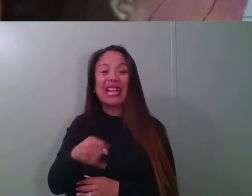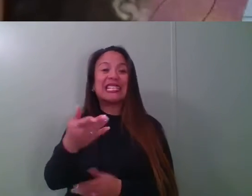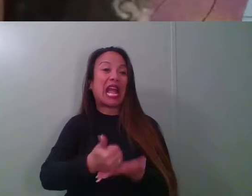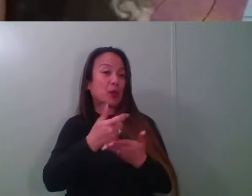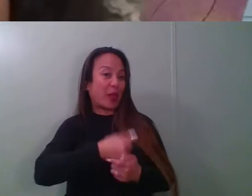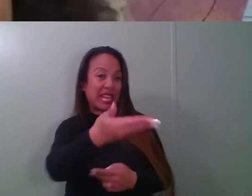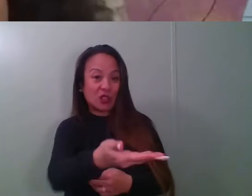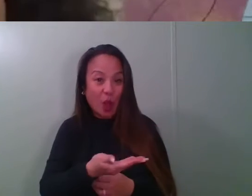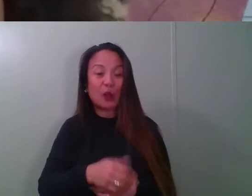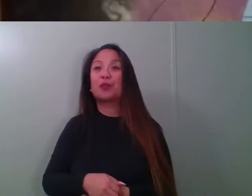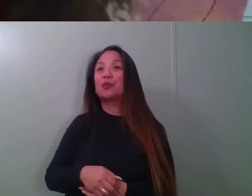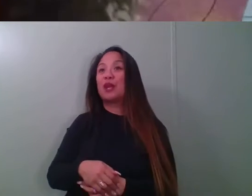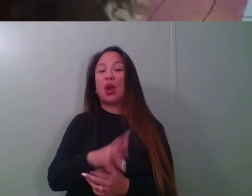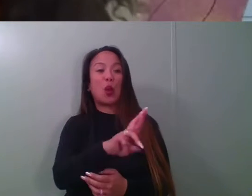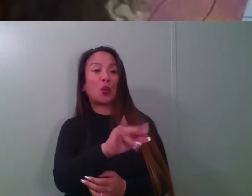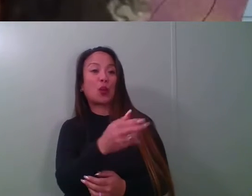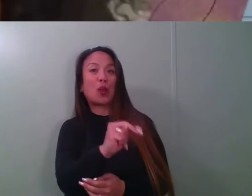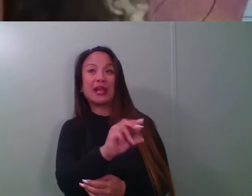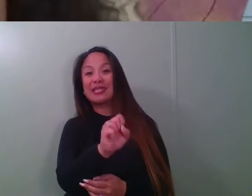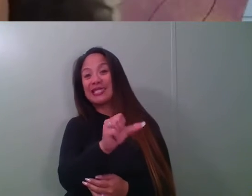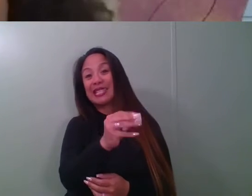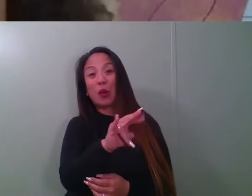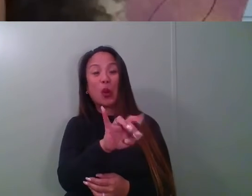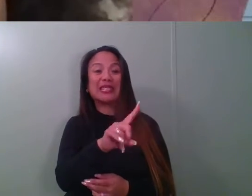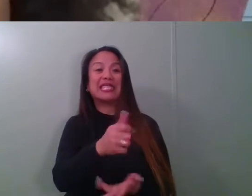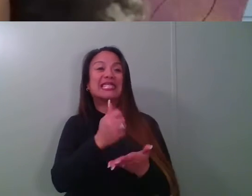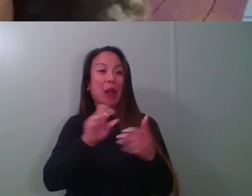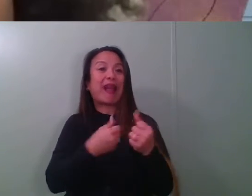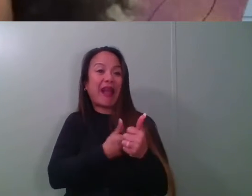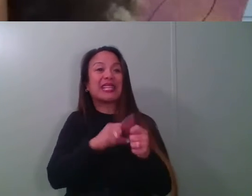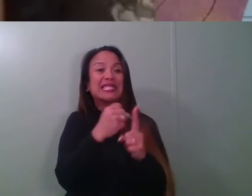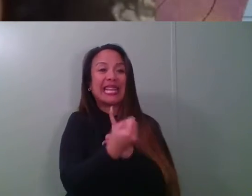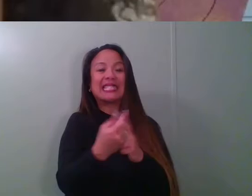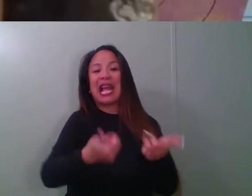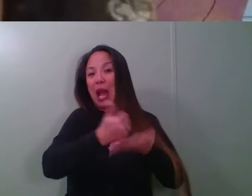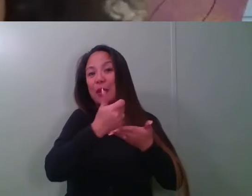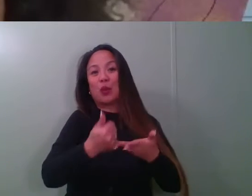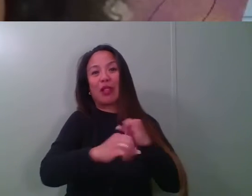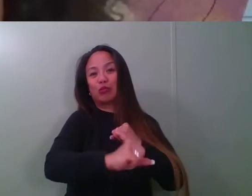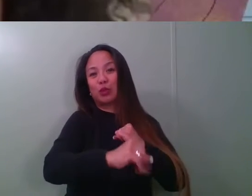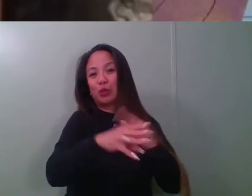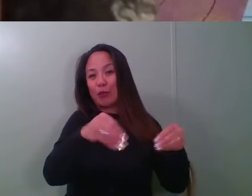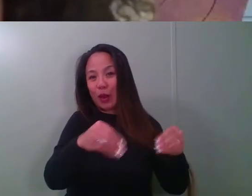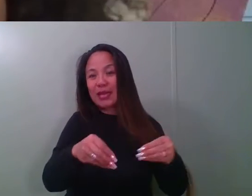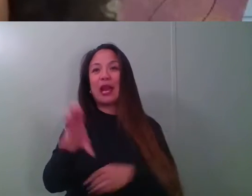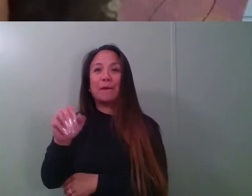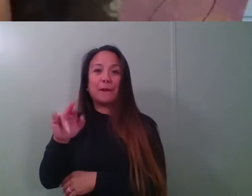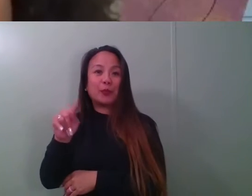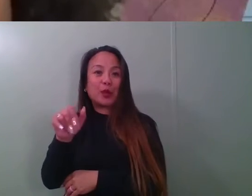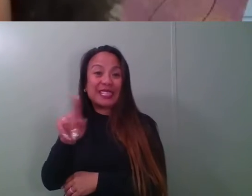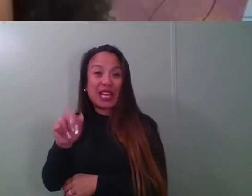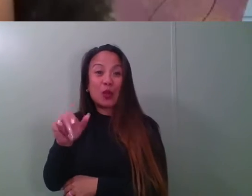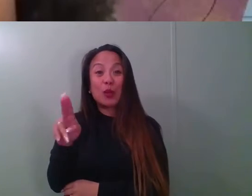is helping with the intro. We have Ryan Smoller behind the scenes, who's going to be helping with our marketing.